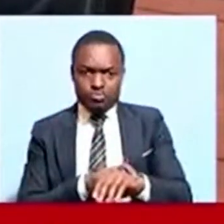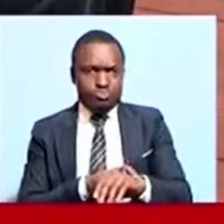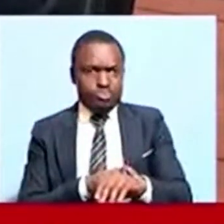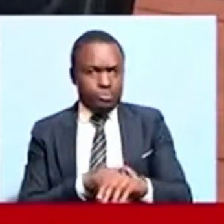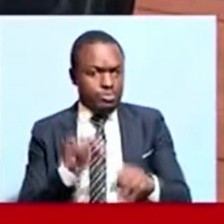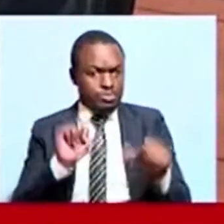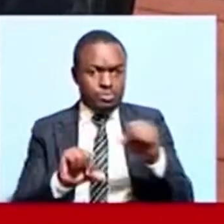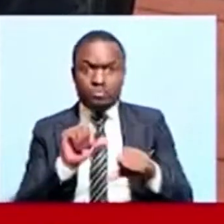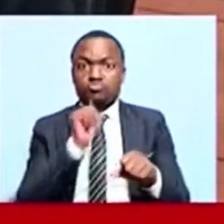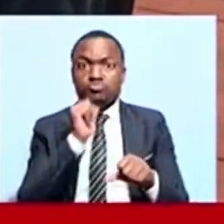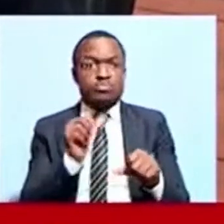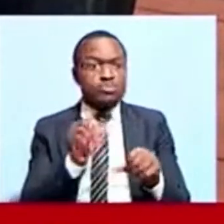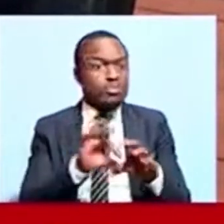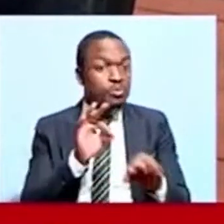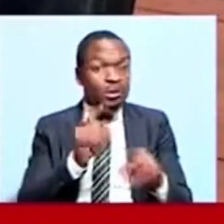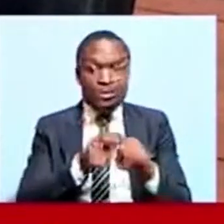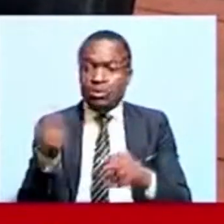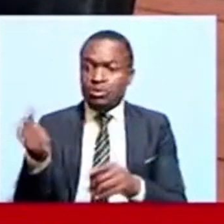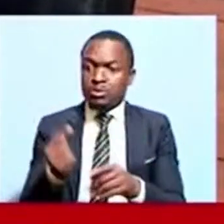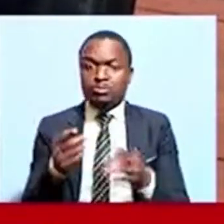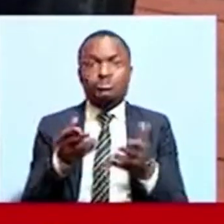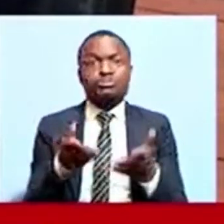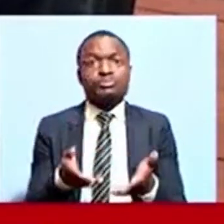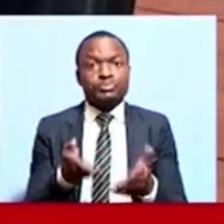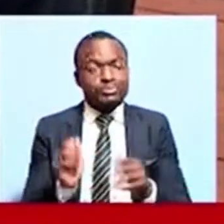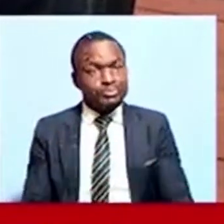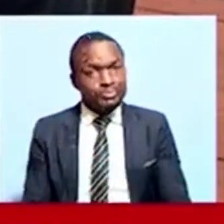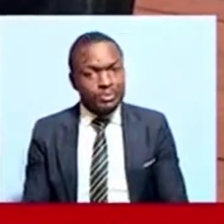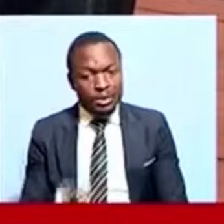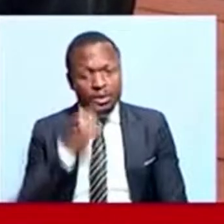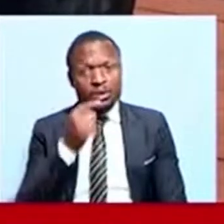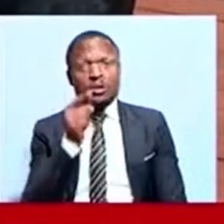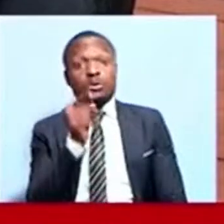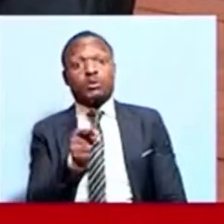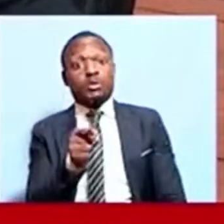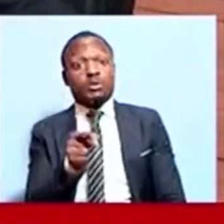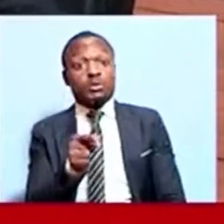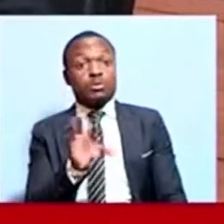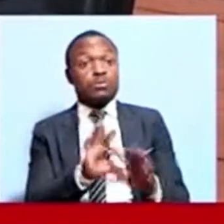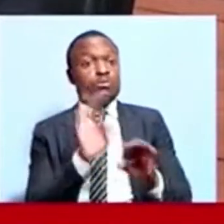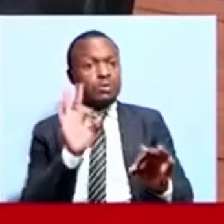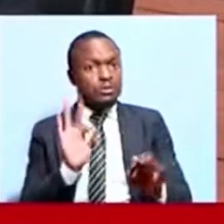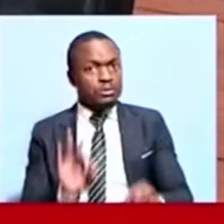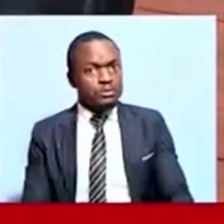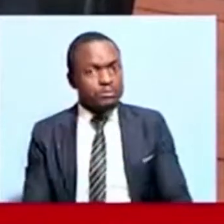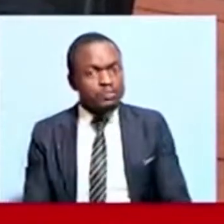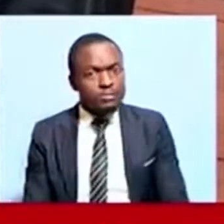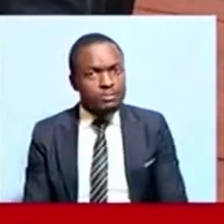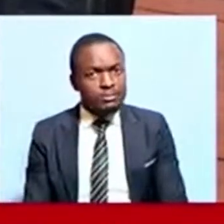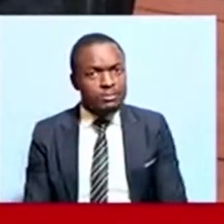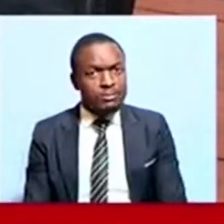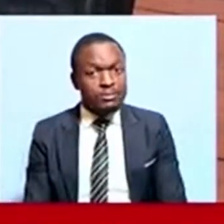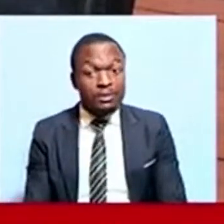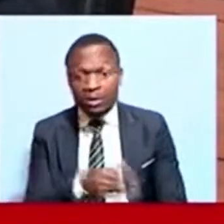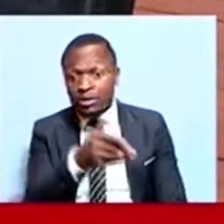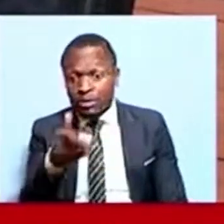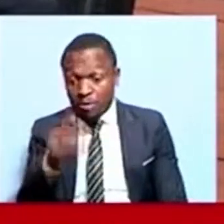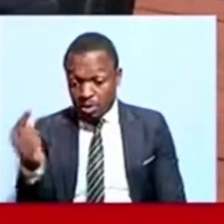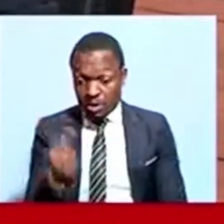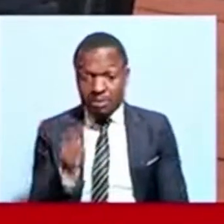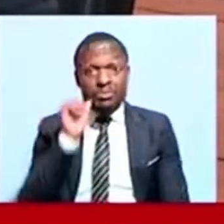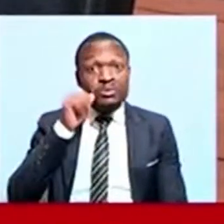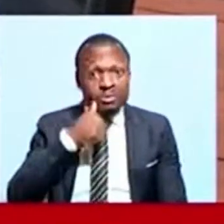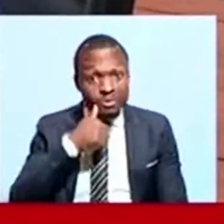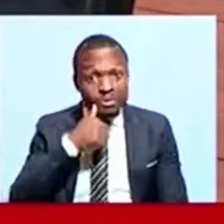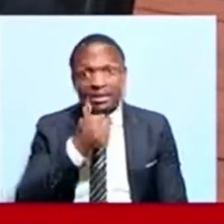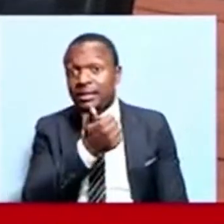them. Then they will come here and tell you that we have since found them. Even the ones who are coming tomorrow